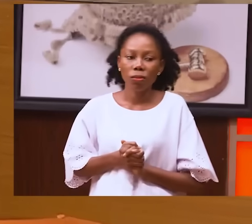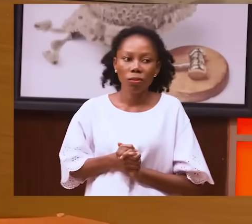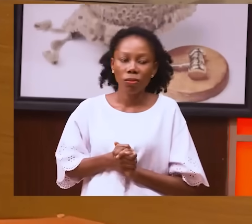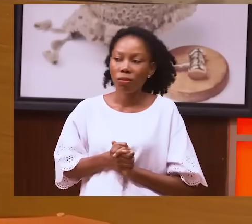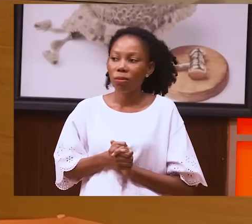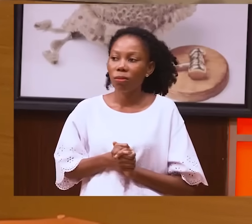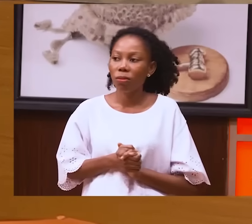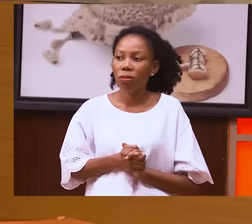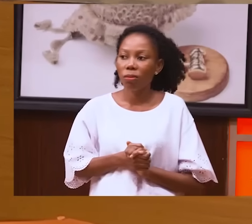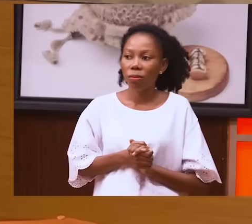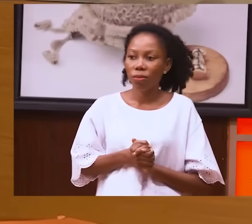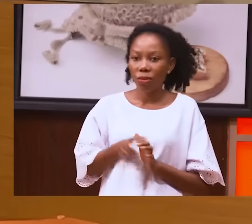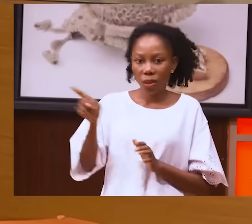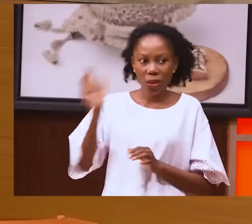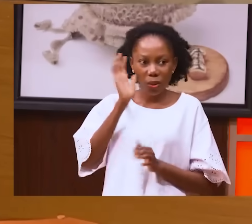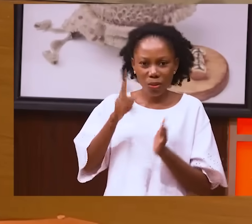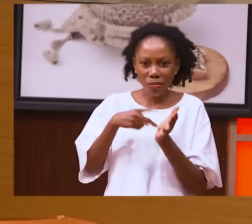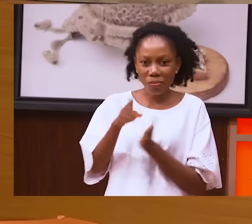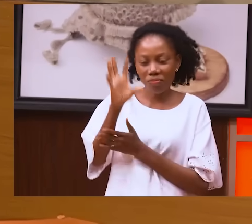What? Maybe I'll pay 50,000.